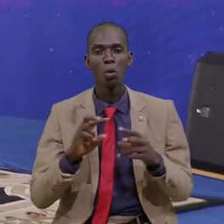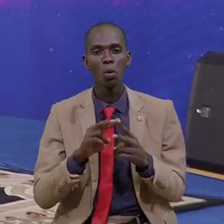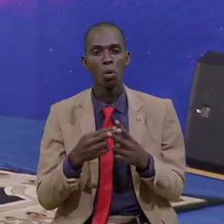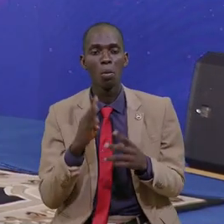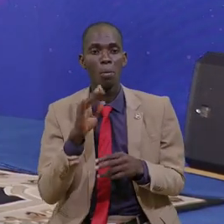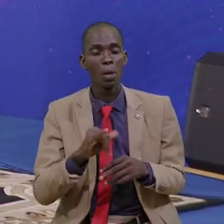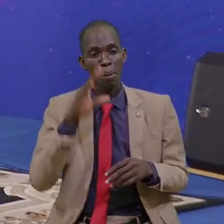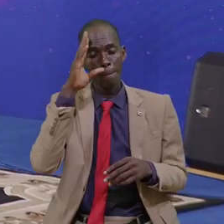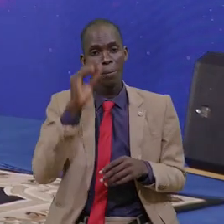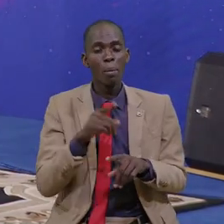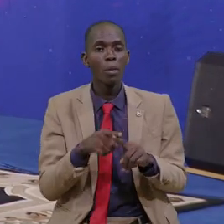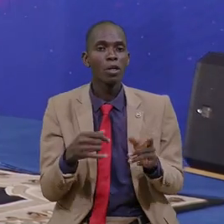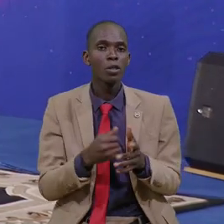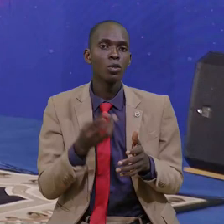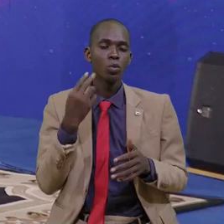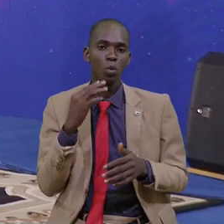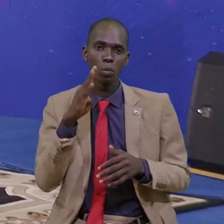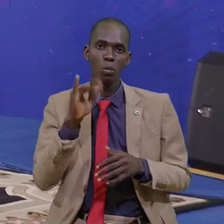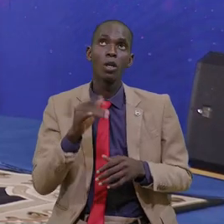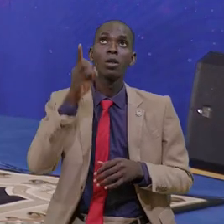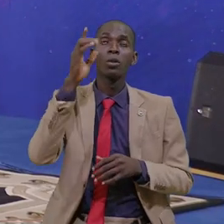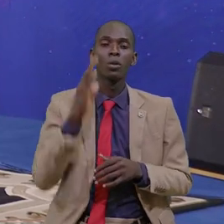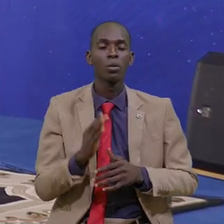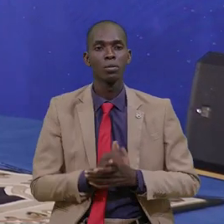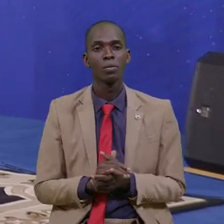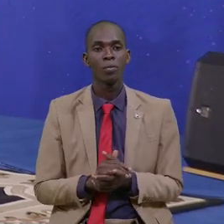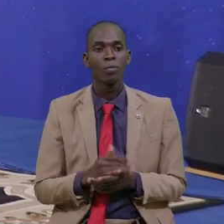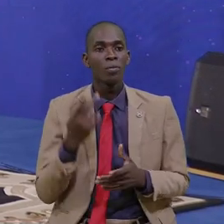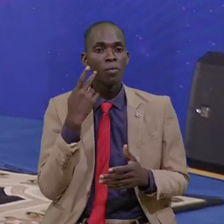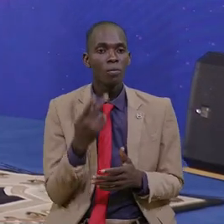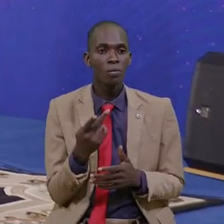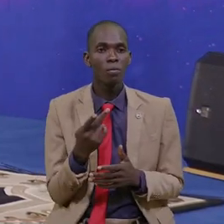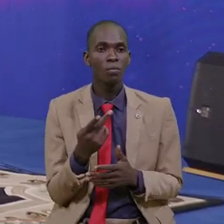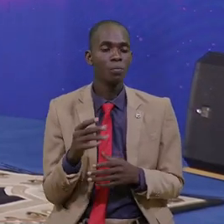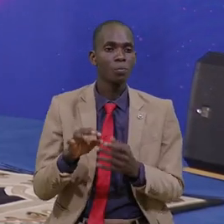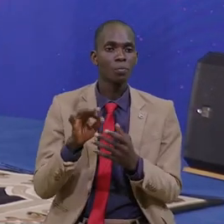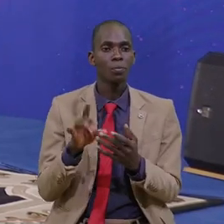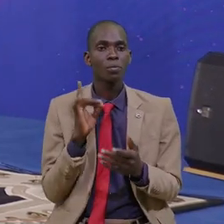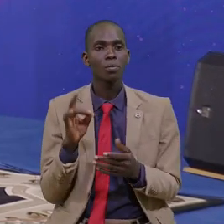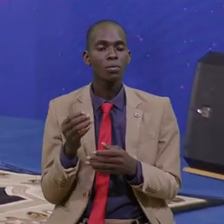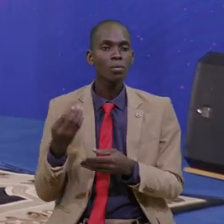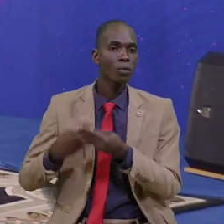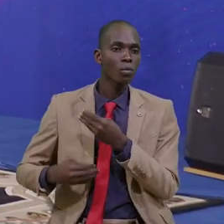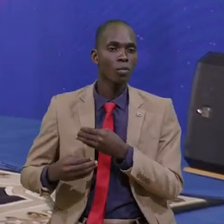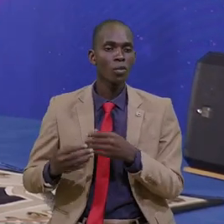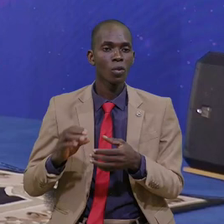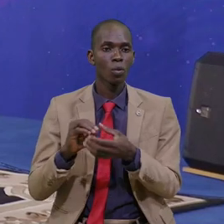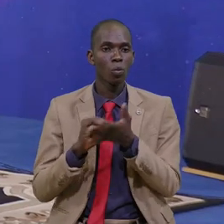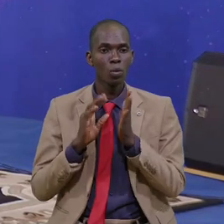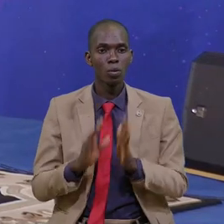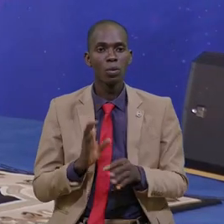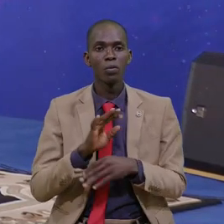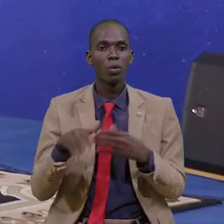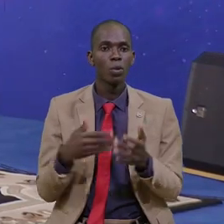of God that it says, whom he has appointed, heir of all things, possessor of all things, by